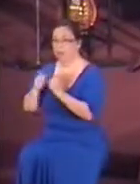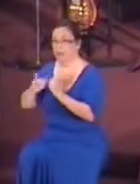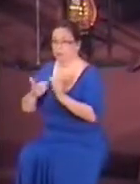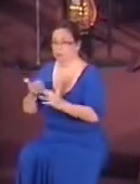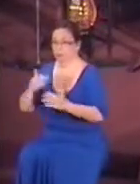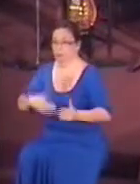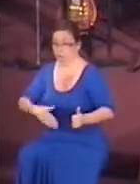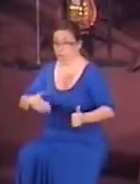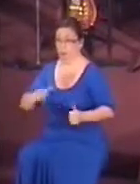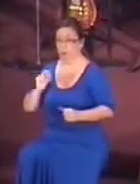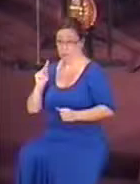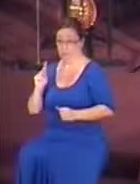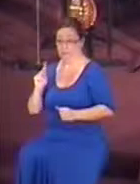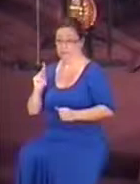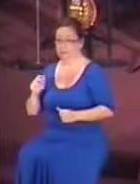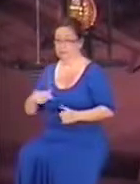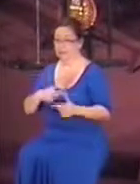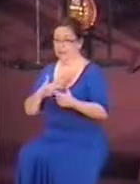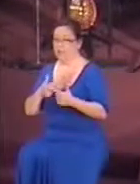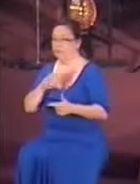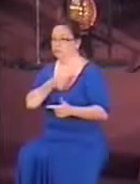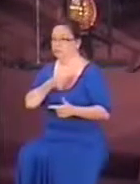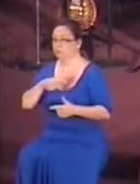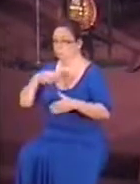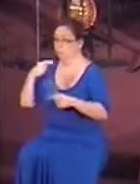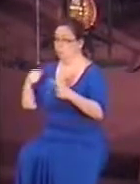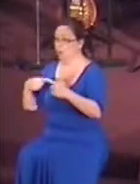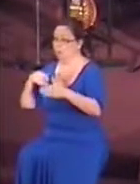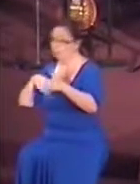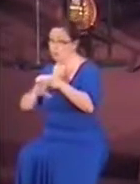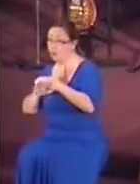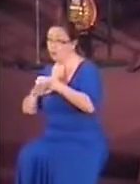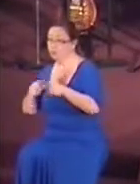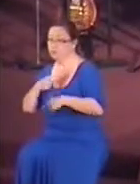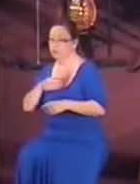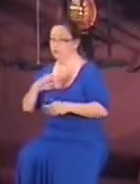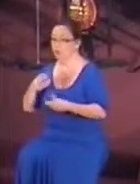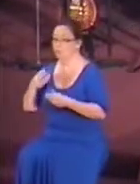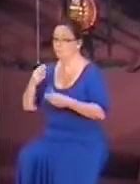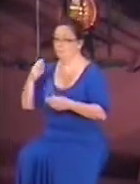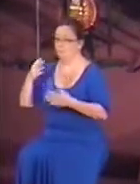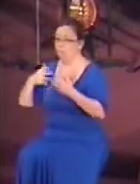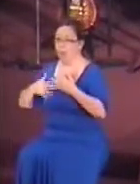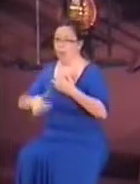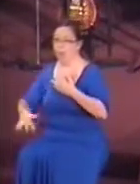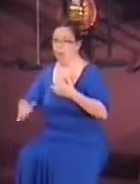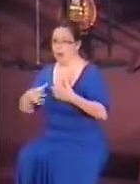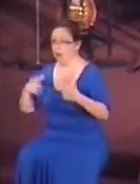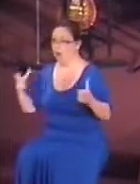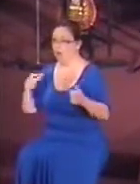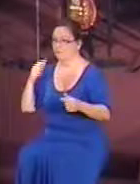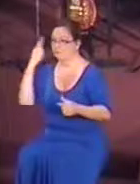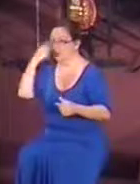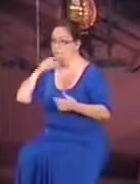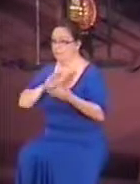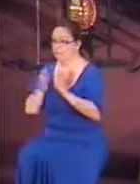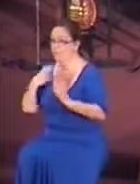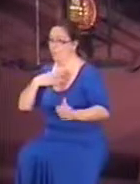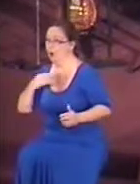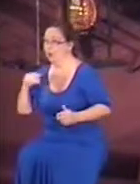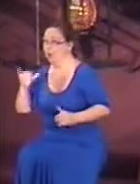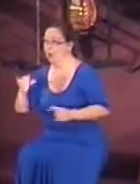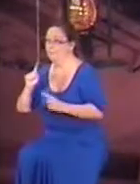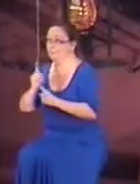gave birth to Piper that she began to lose a lot of blood, and you could see it almost instantly. Her face and her body turned white, and that brief